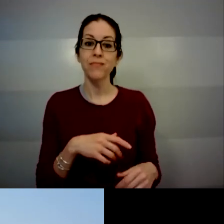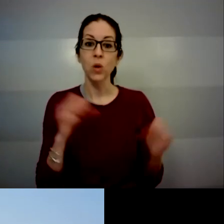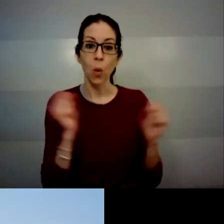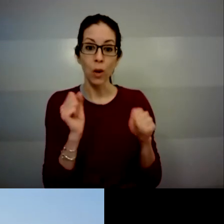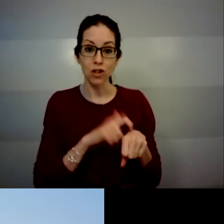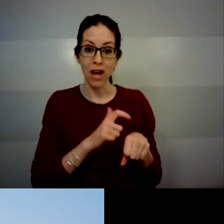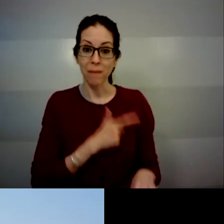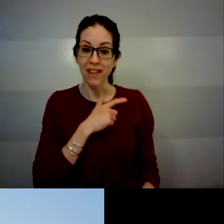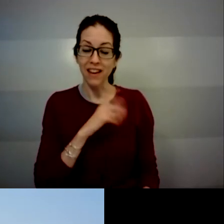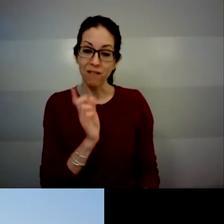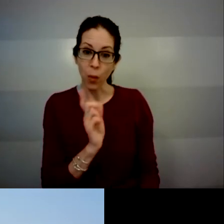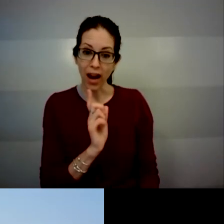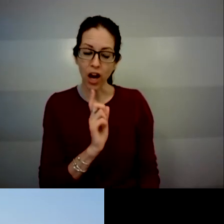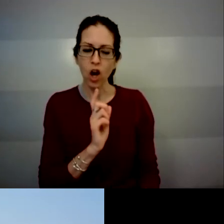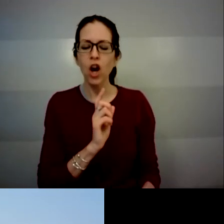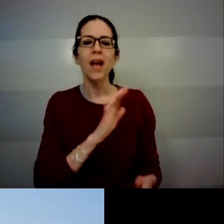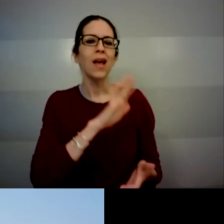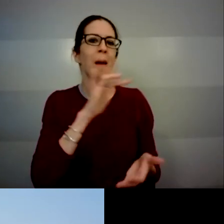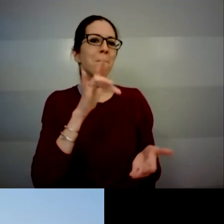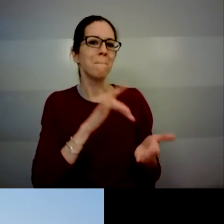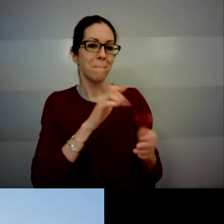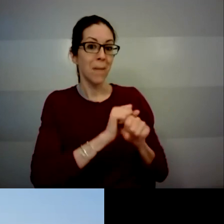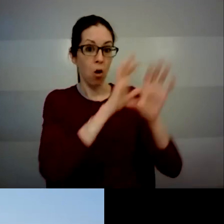population is mid-elevation areas